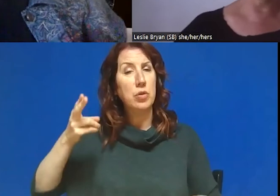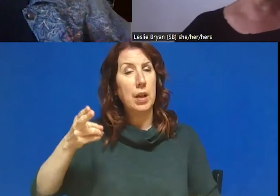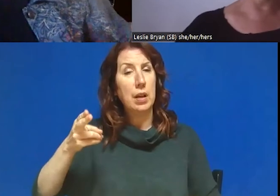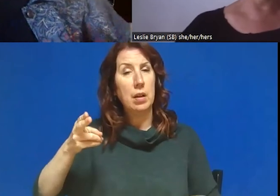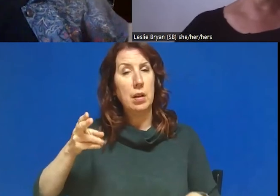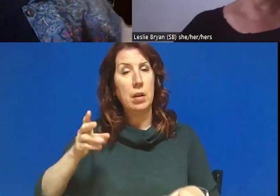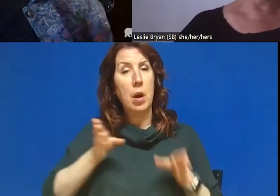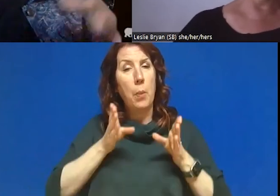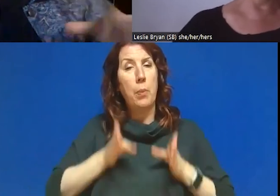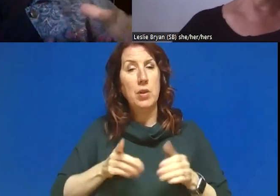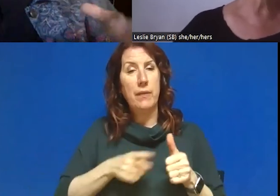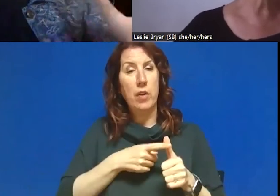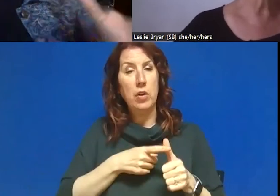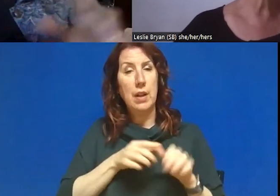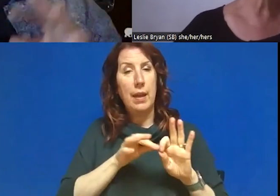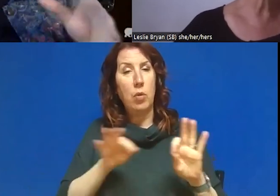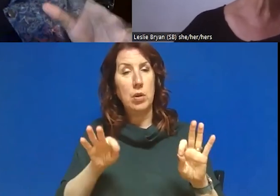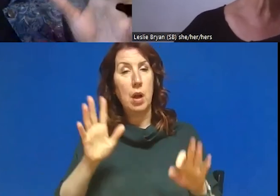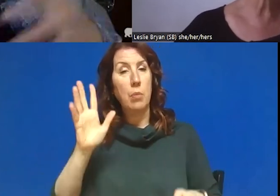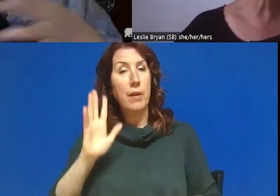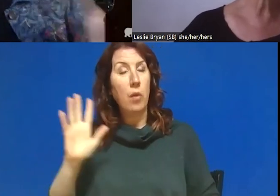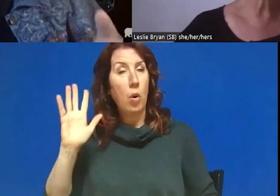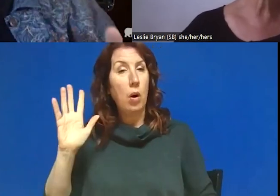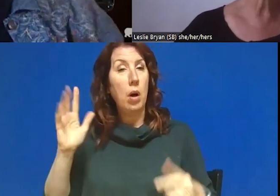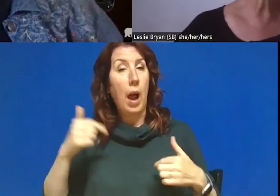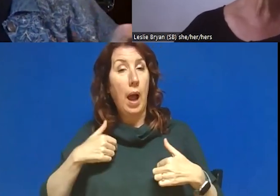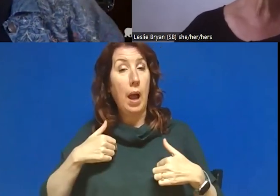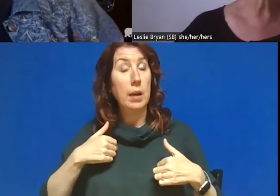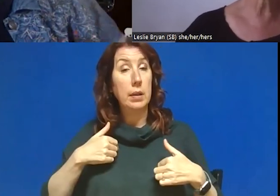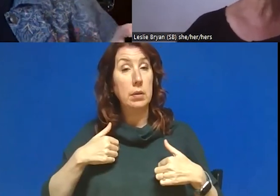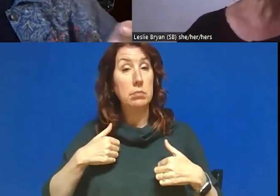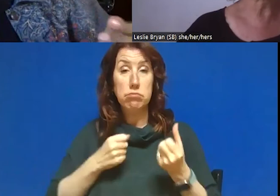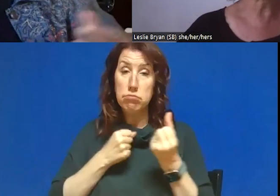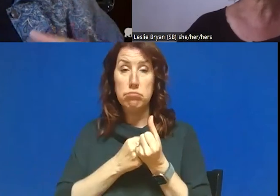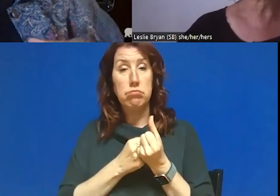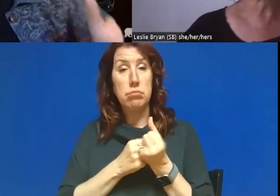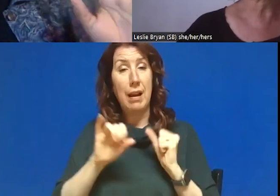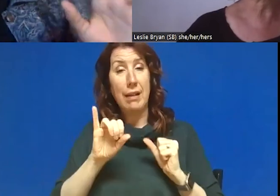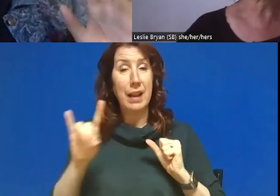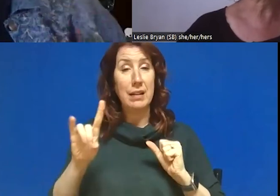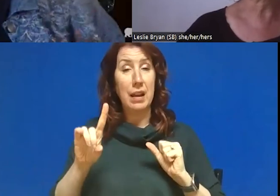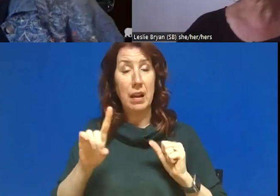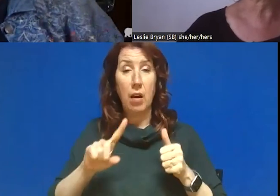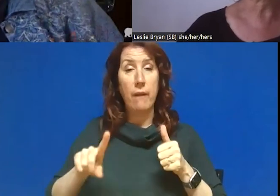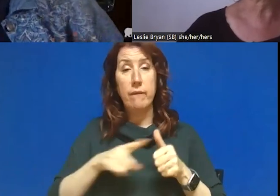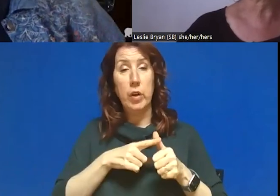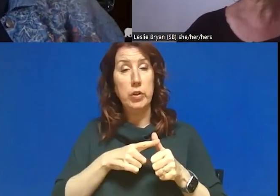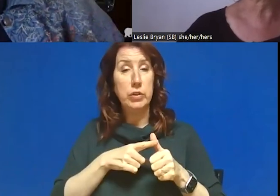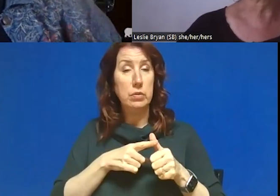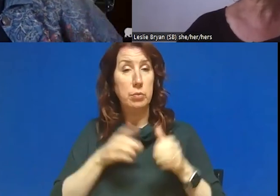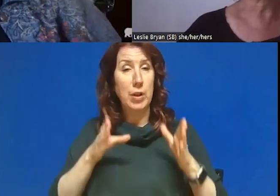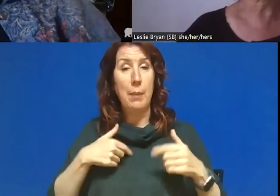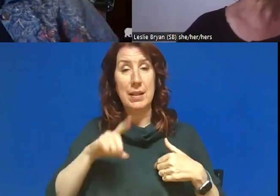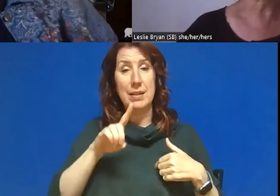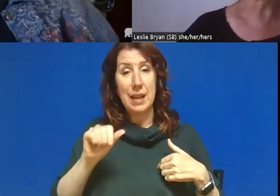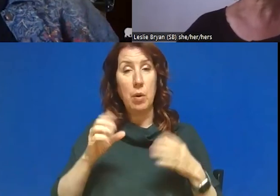from. So I used to be like a very ardent identity first language person. Because I was like, I'm a disabled person. If you can't